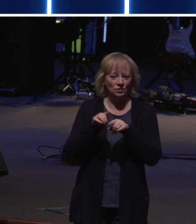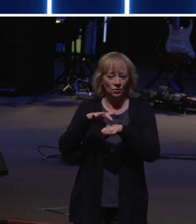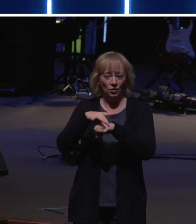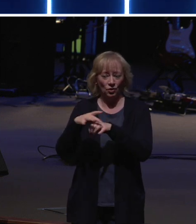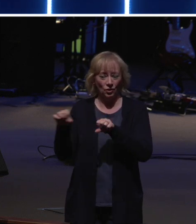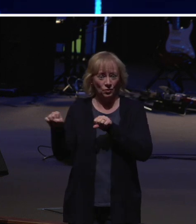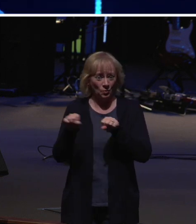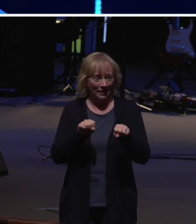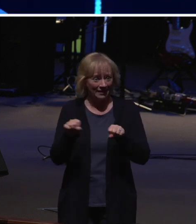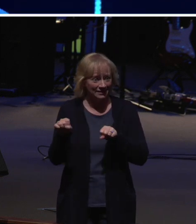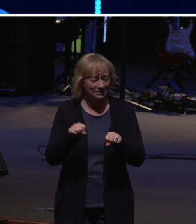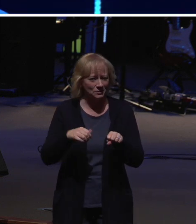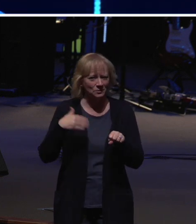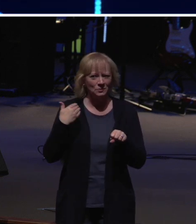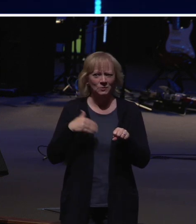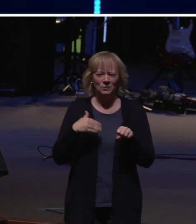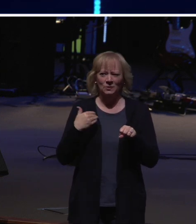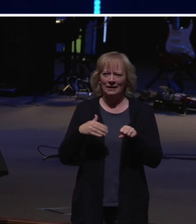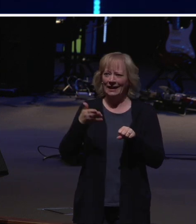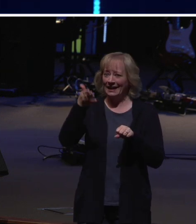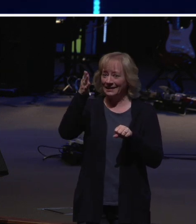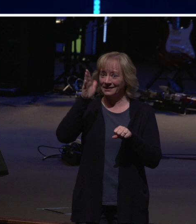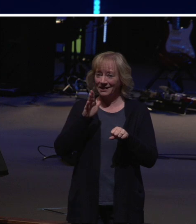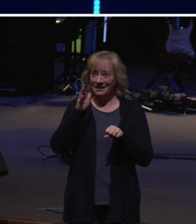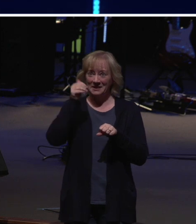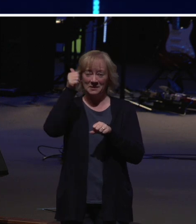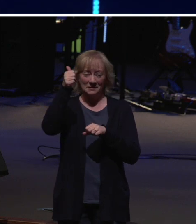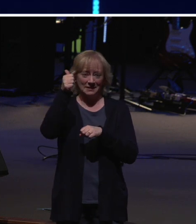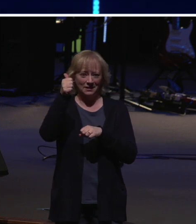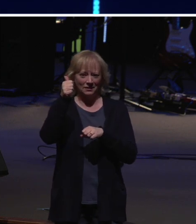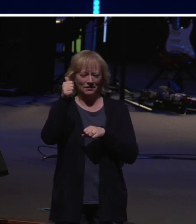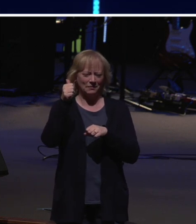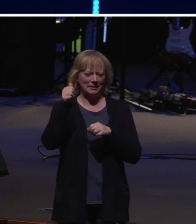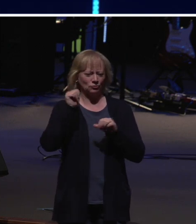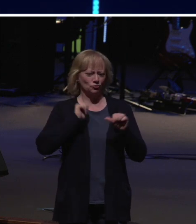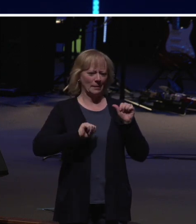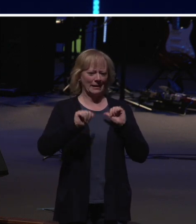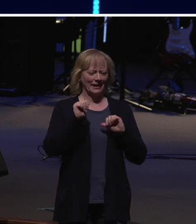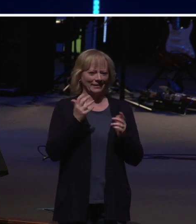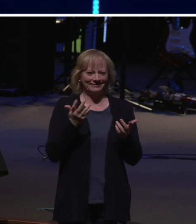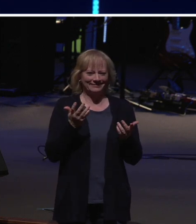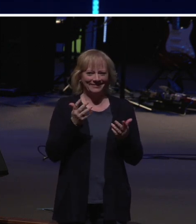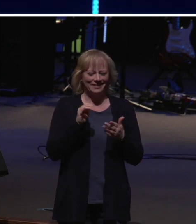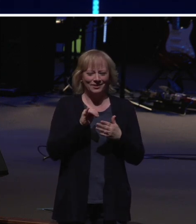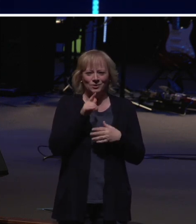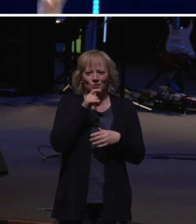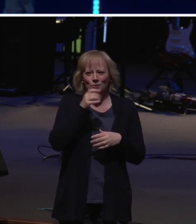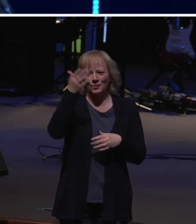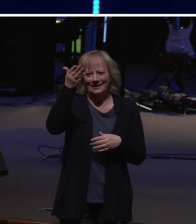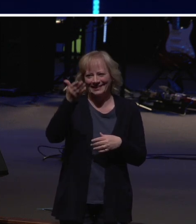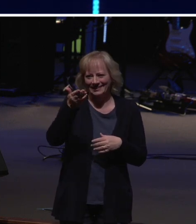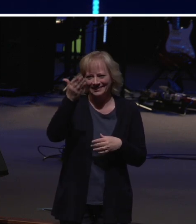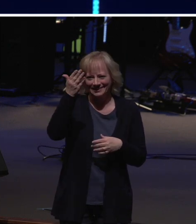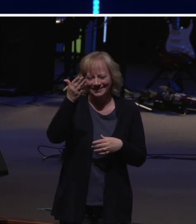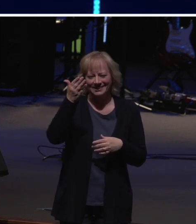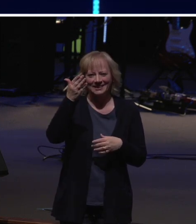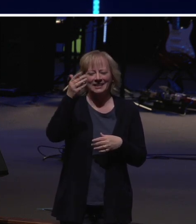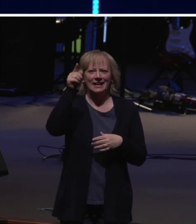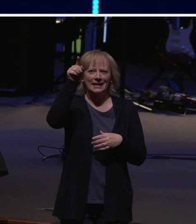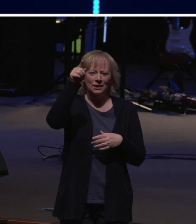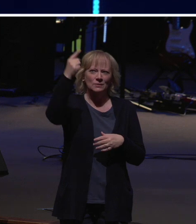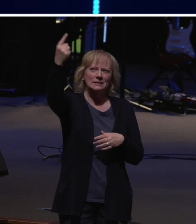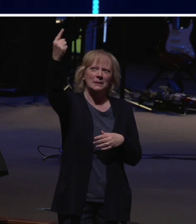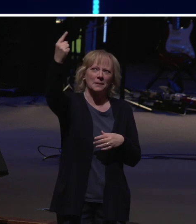scene. And God wasn't being dramatic. It's just who he is. And he was coming